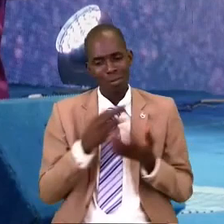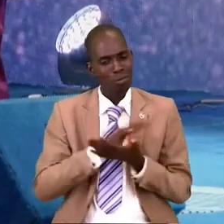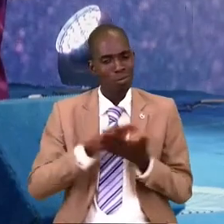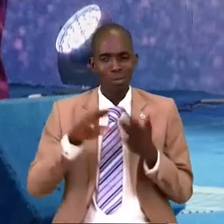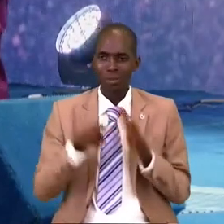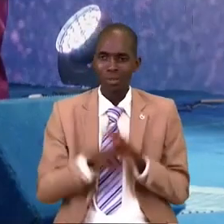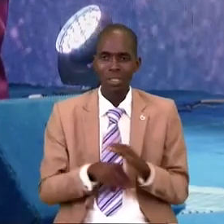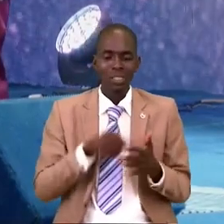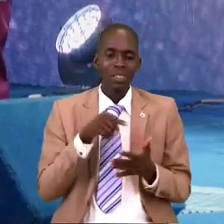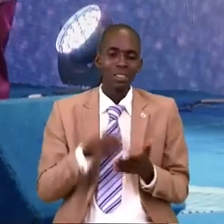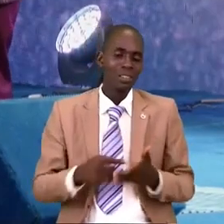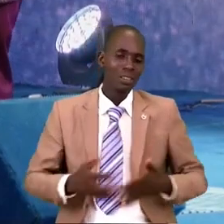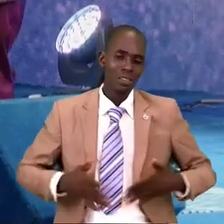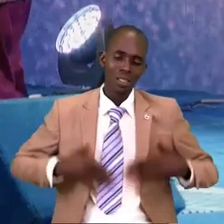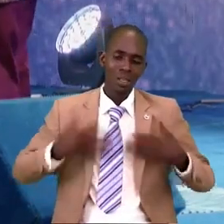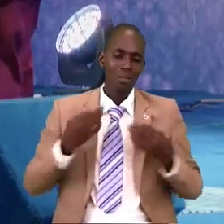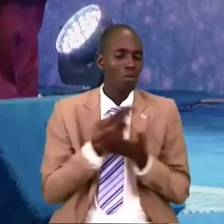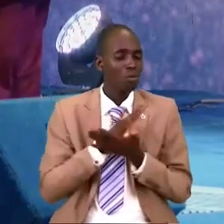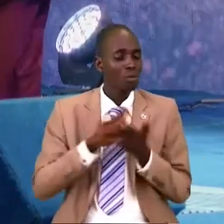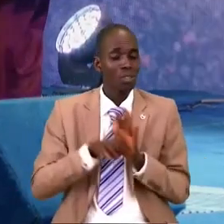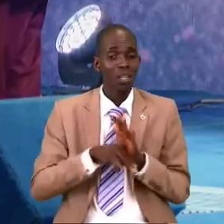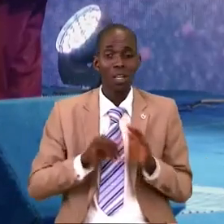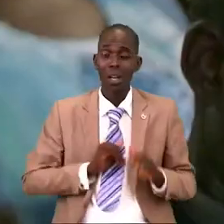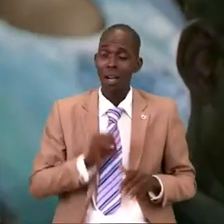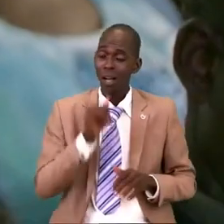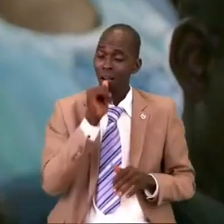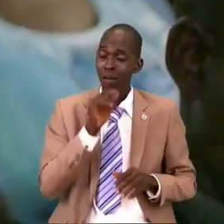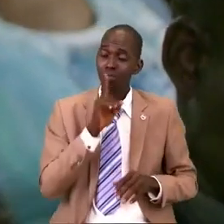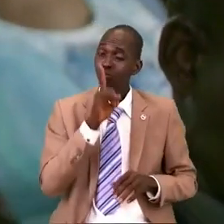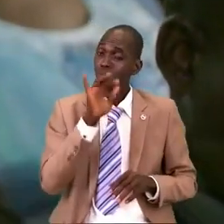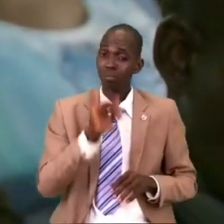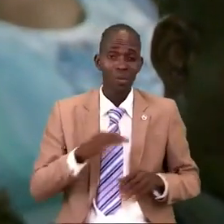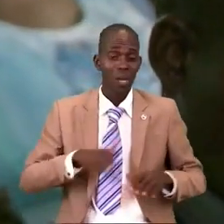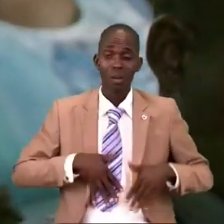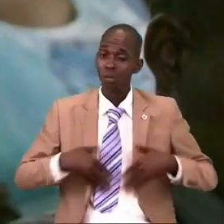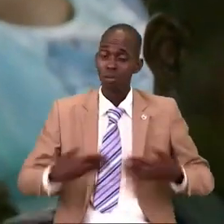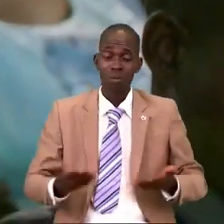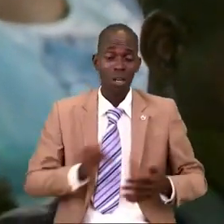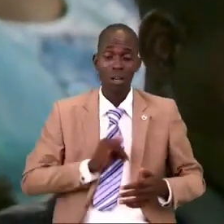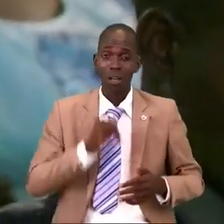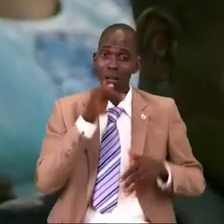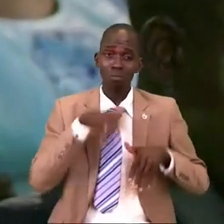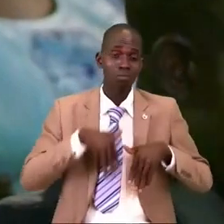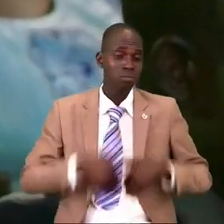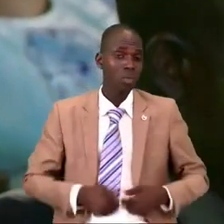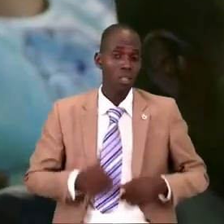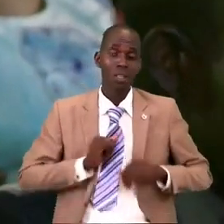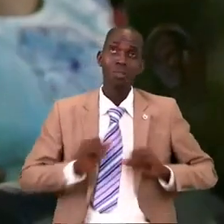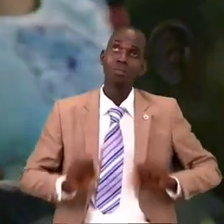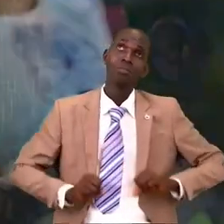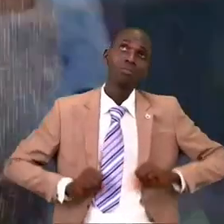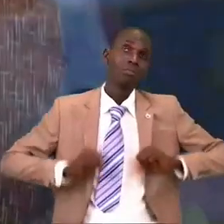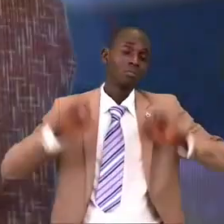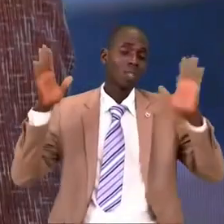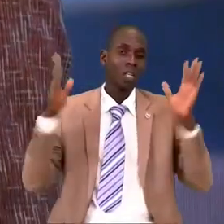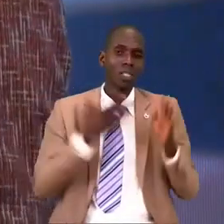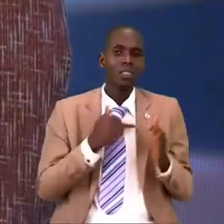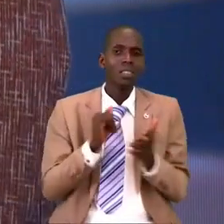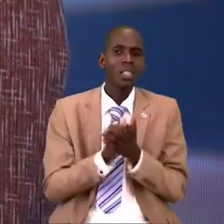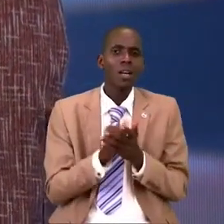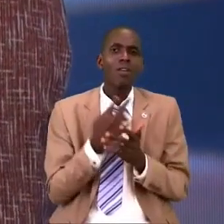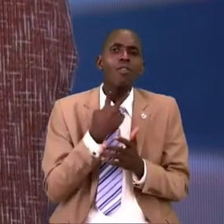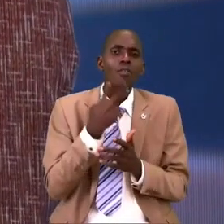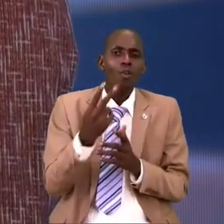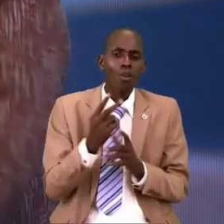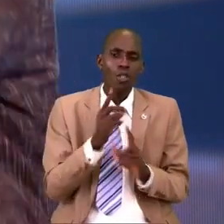speaking within. That enemy within that says backslide, that says go take your bottle